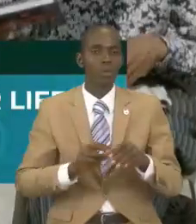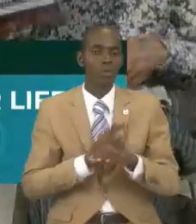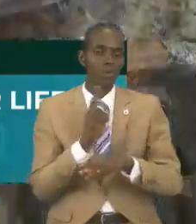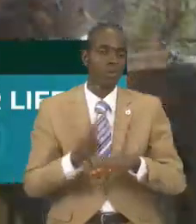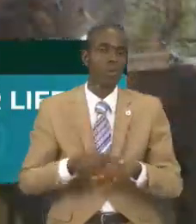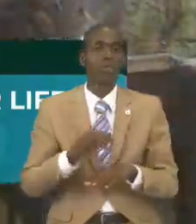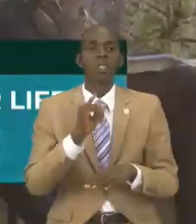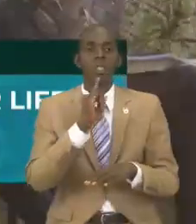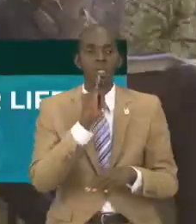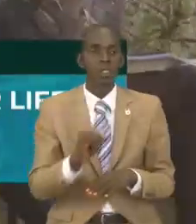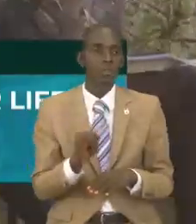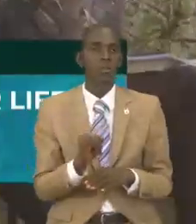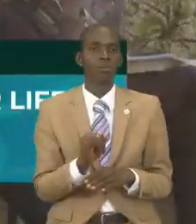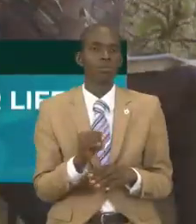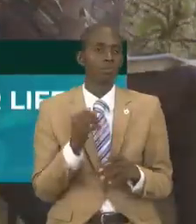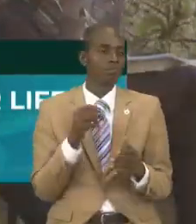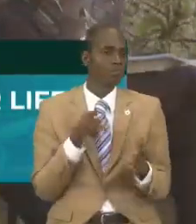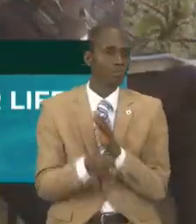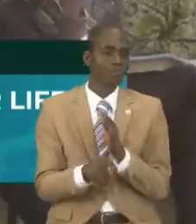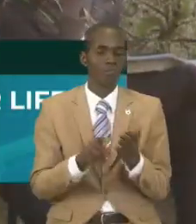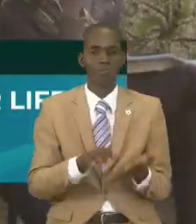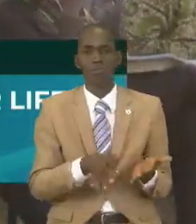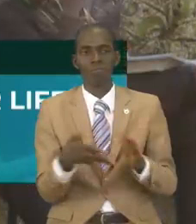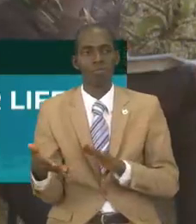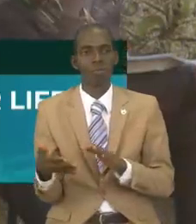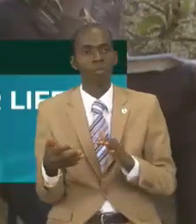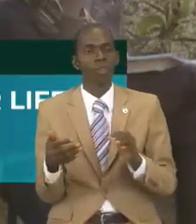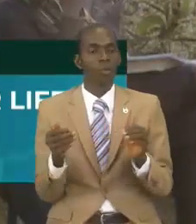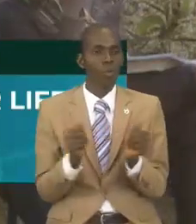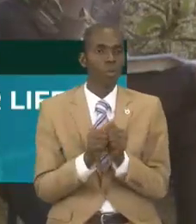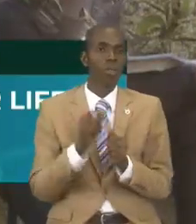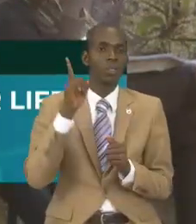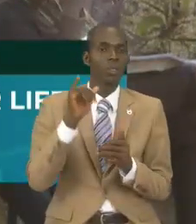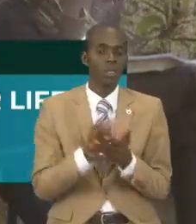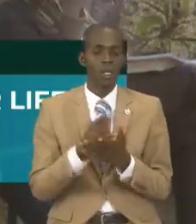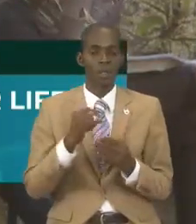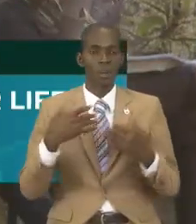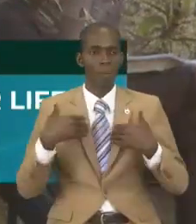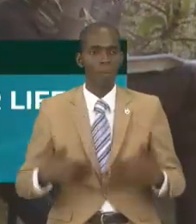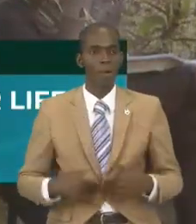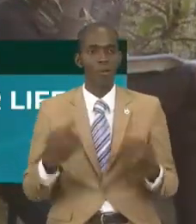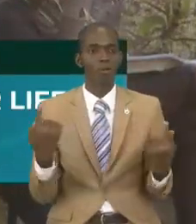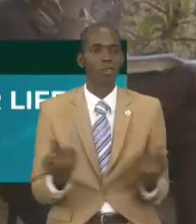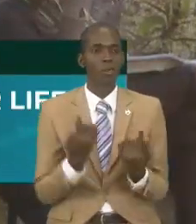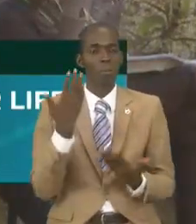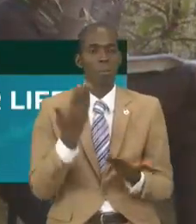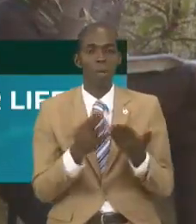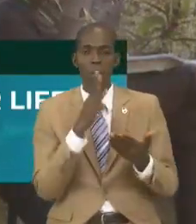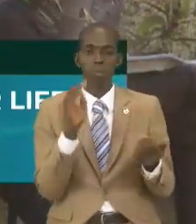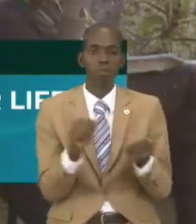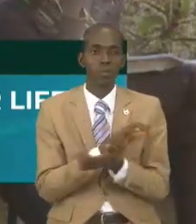crucified, that the body of sin might be destroyed, that